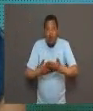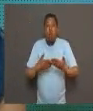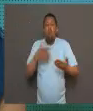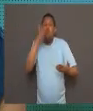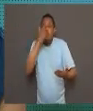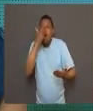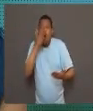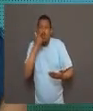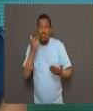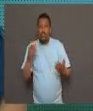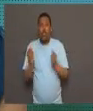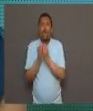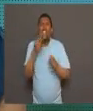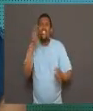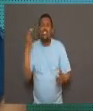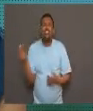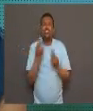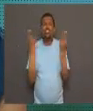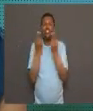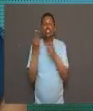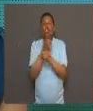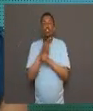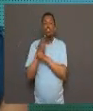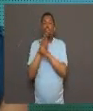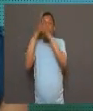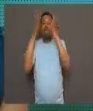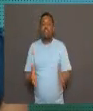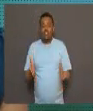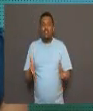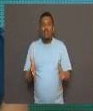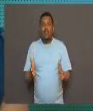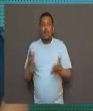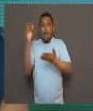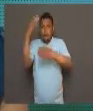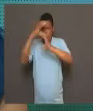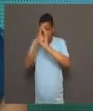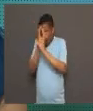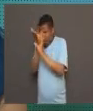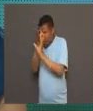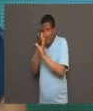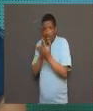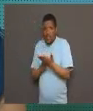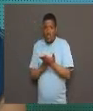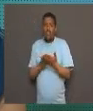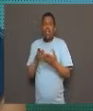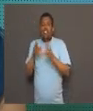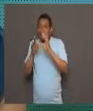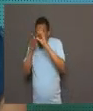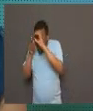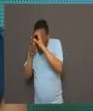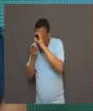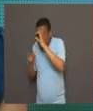most commonly used by geographers, planners, and